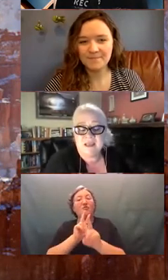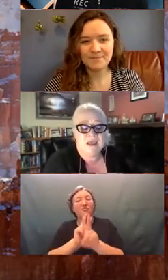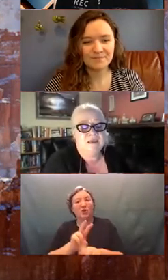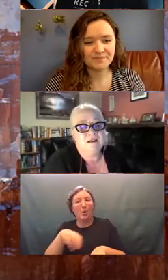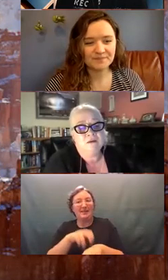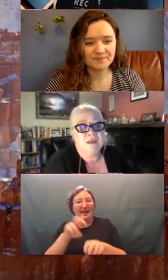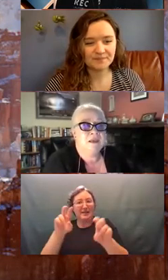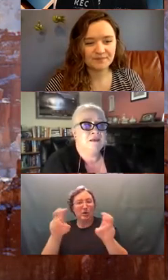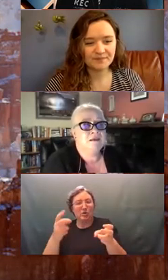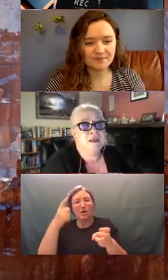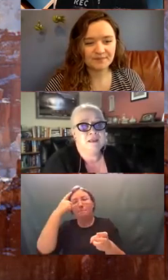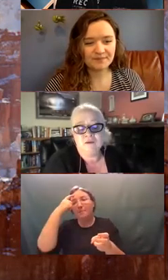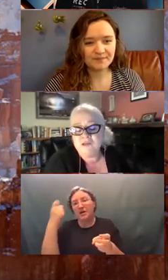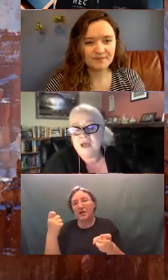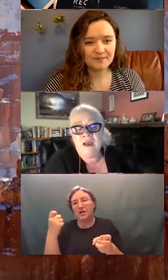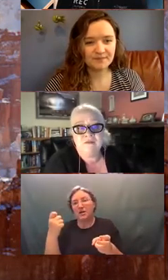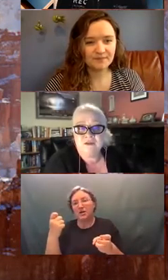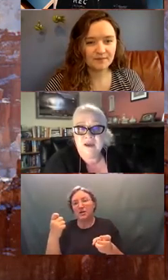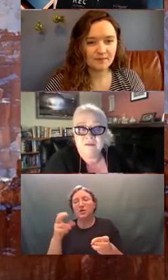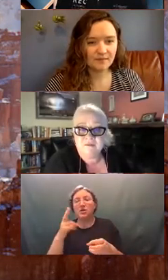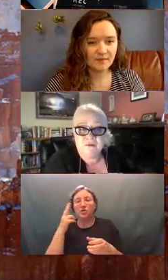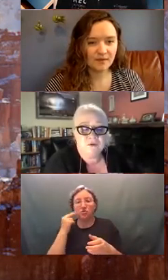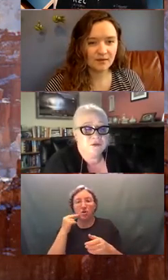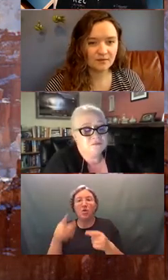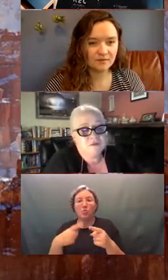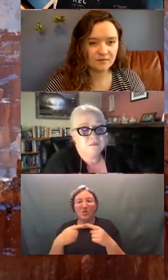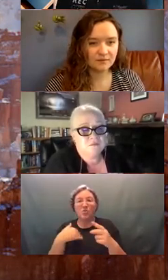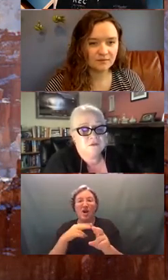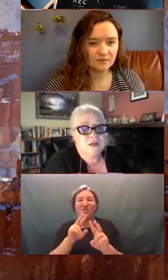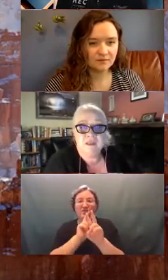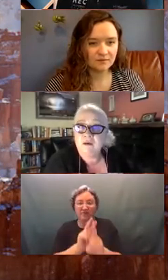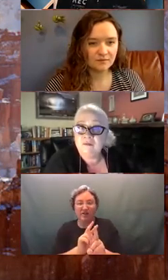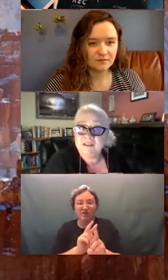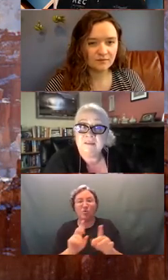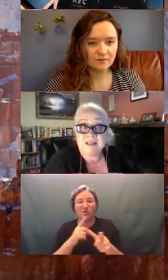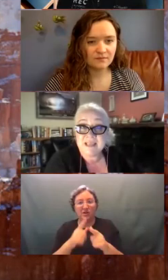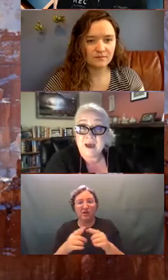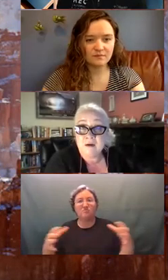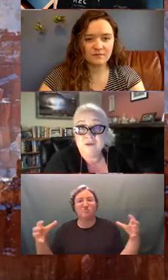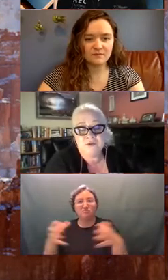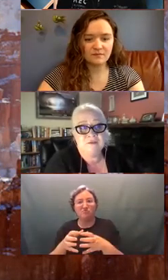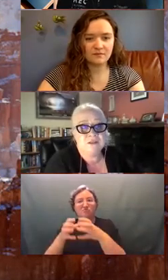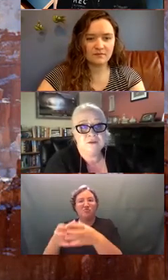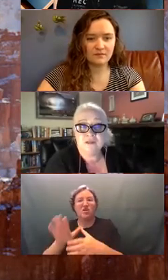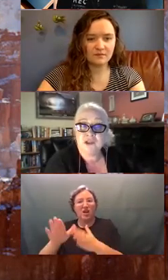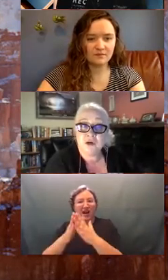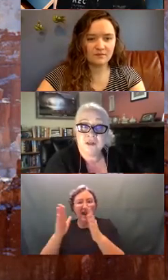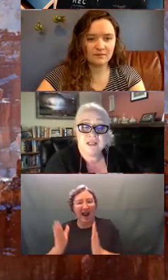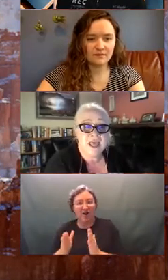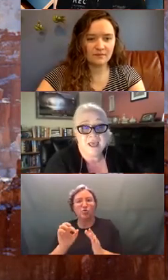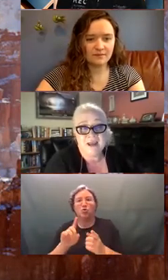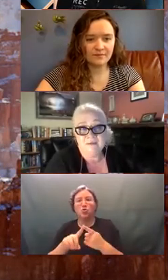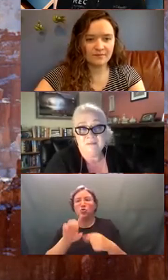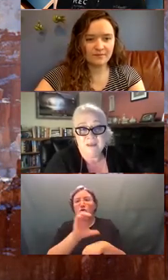because, in Utah, after you have the funeral, you generally go over to somebody's house or even to the